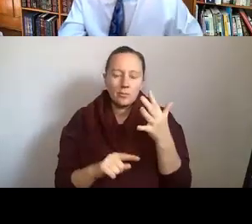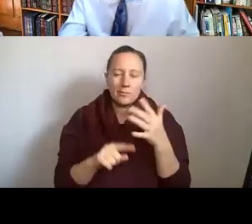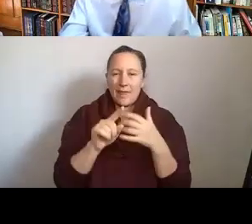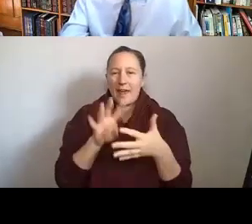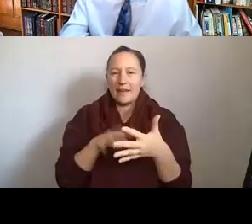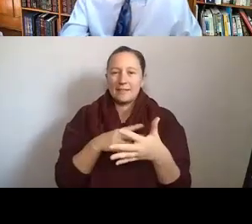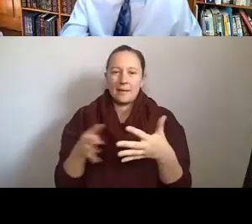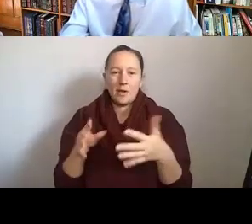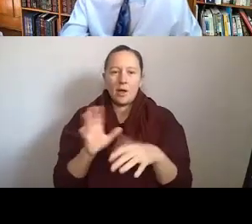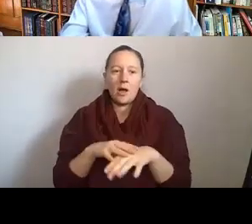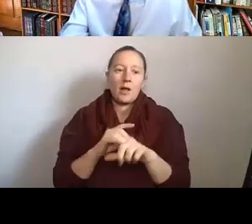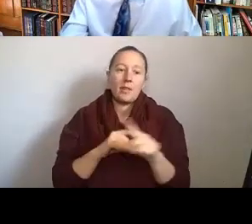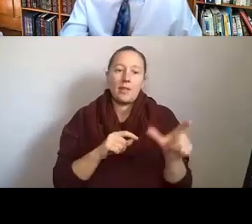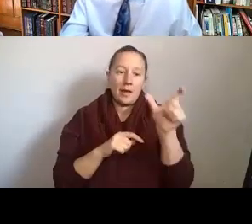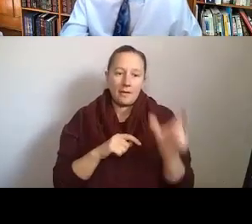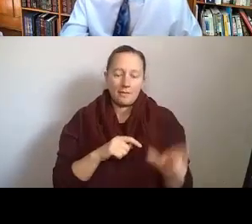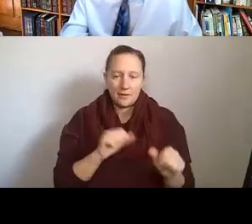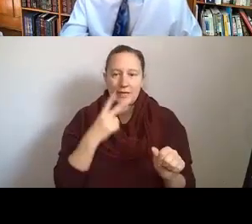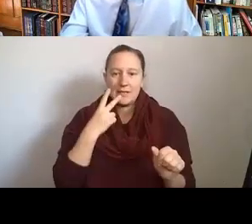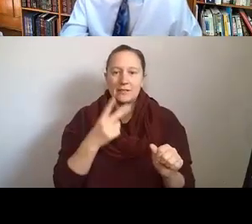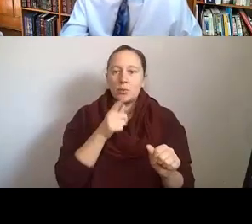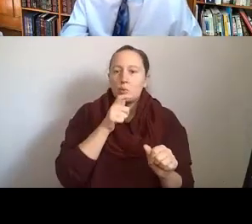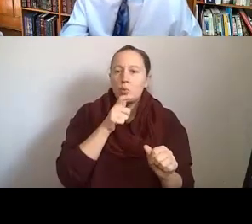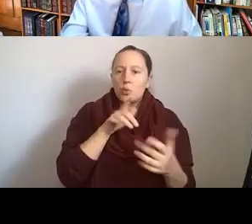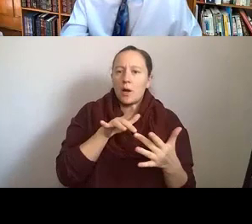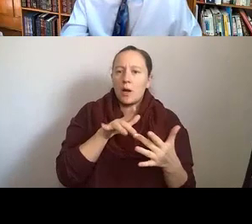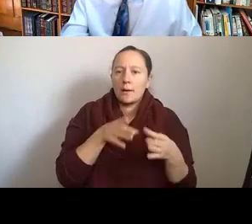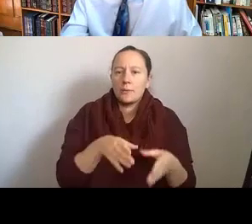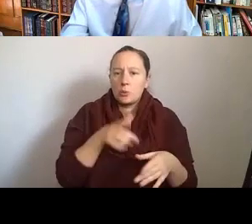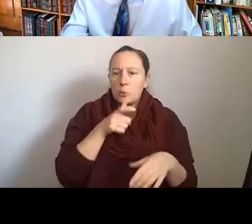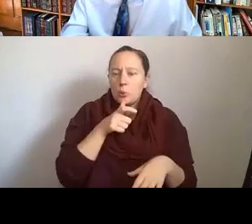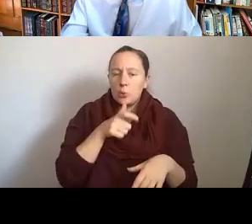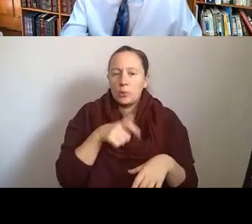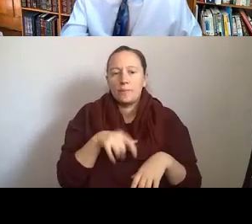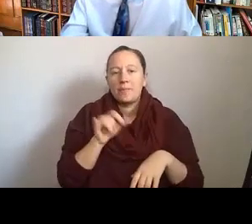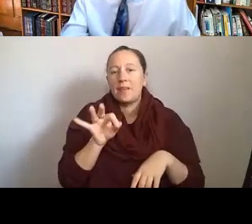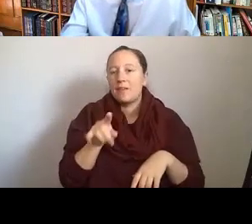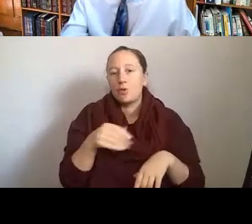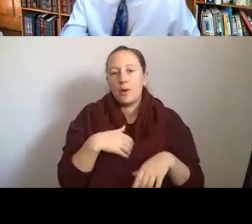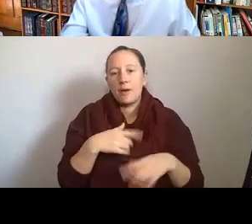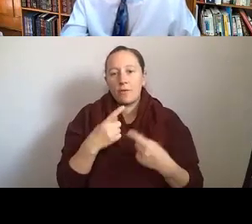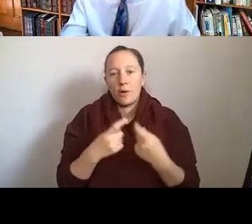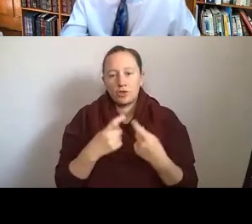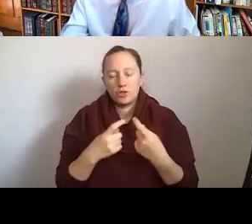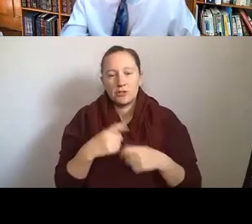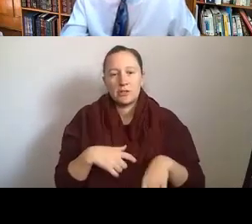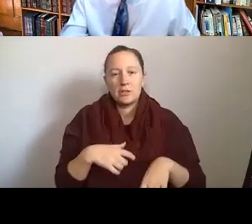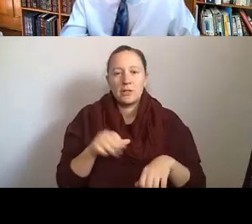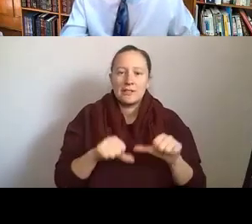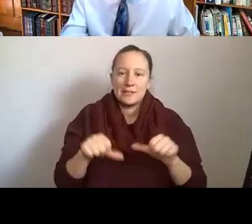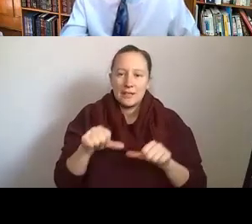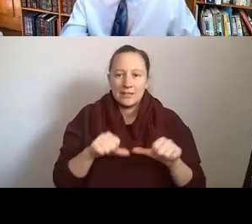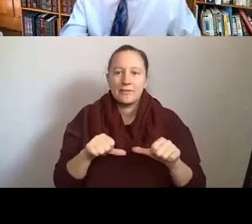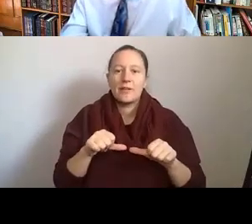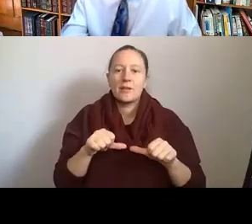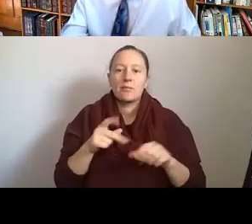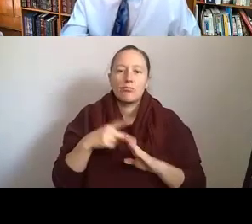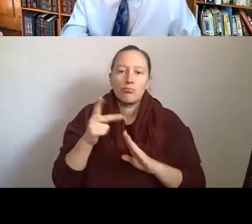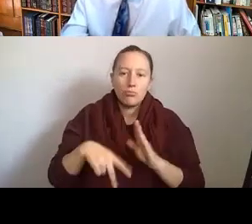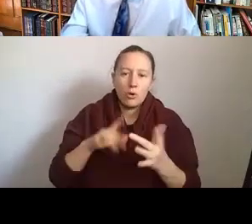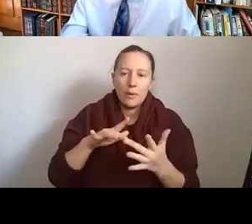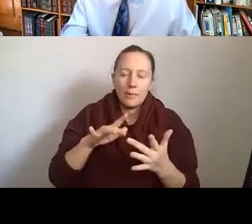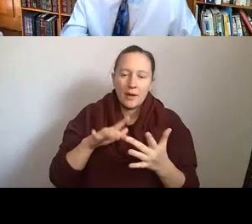And then on the left side, you see who you should be contacting in case you have questions. So there will be a scientific program contact.